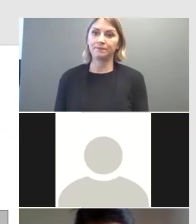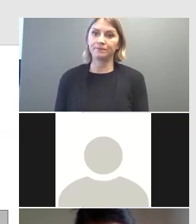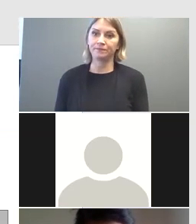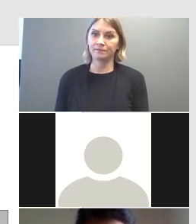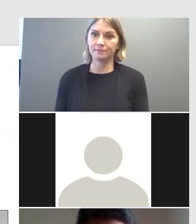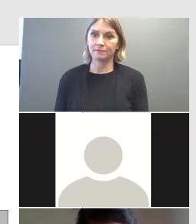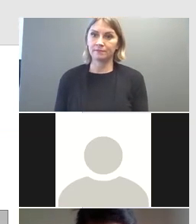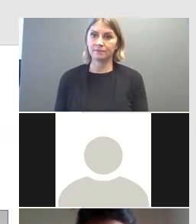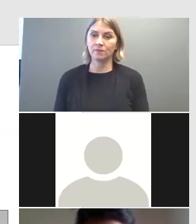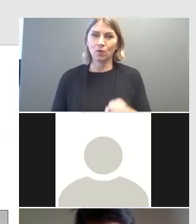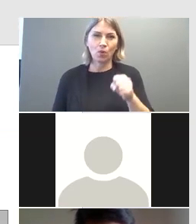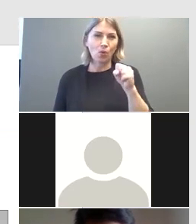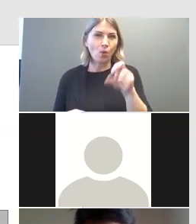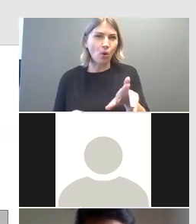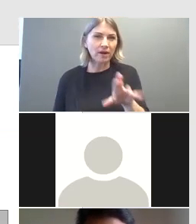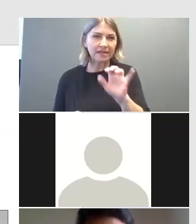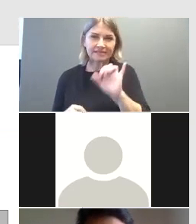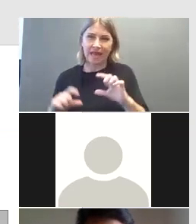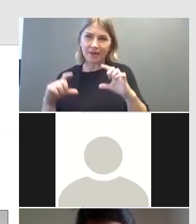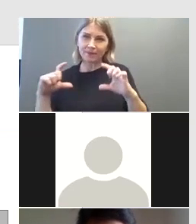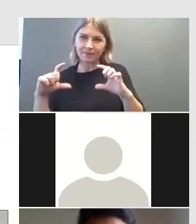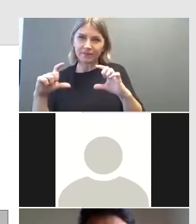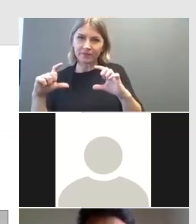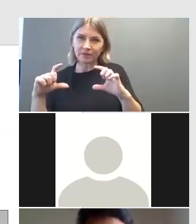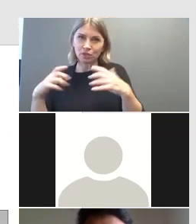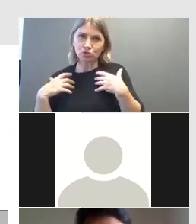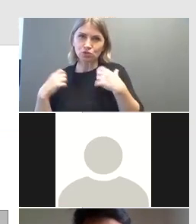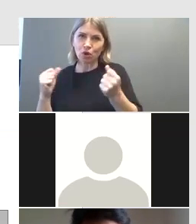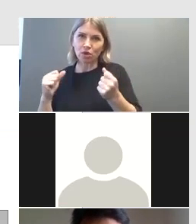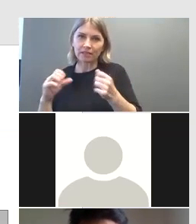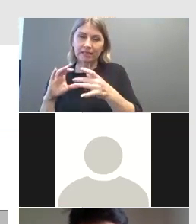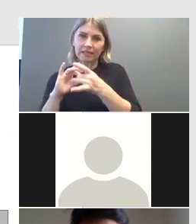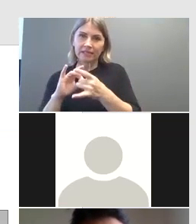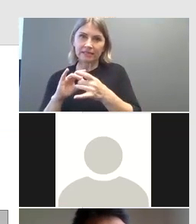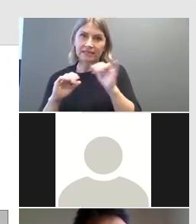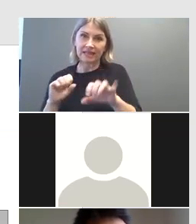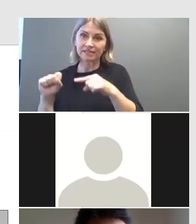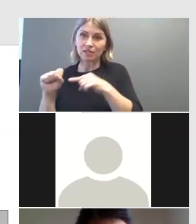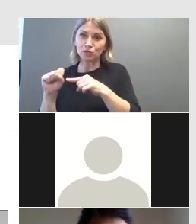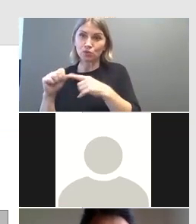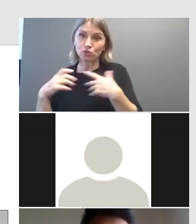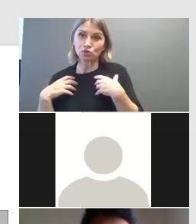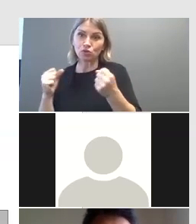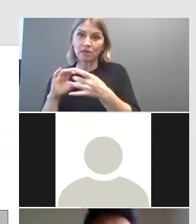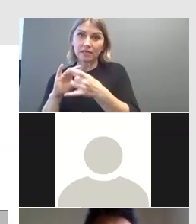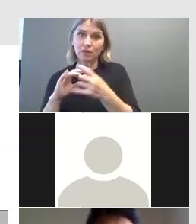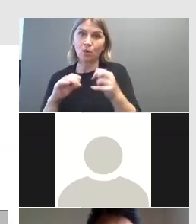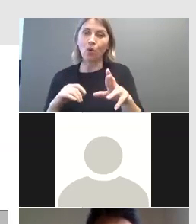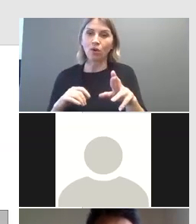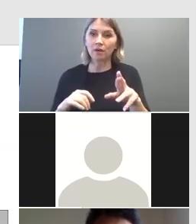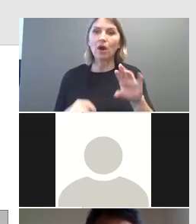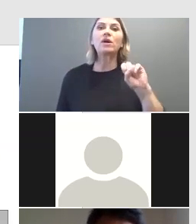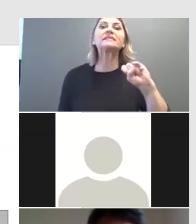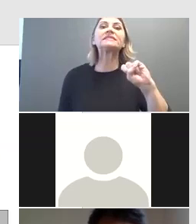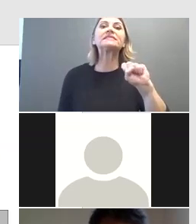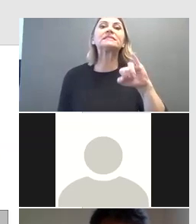In other words, this strongly connected component, is it a source strongly connected component or a sink strongly